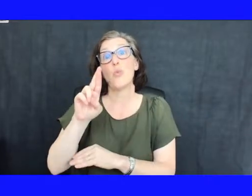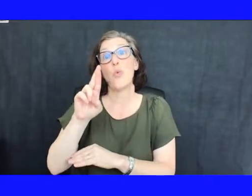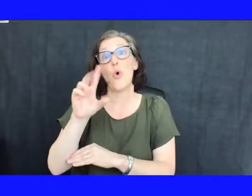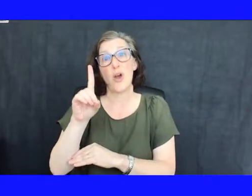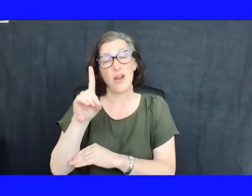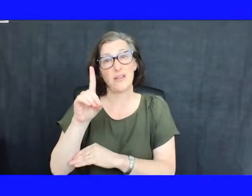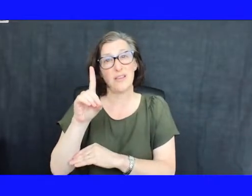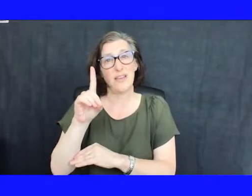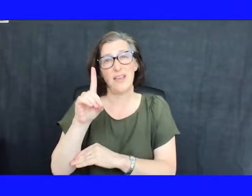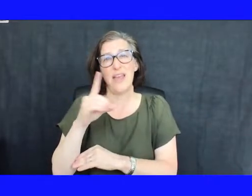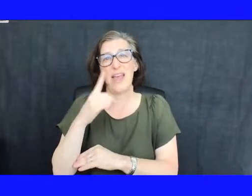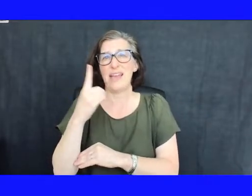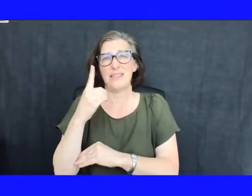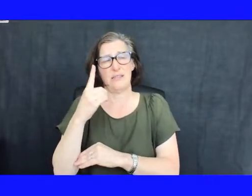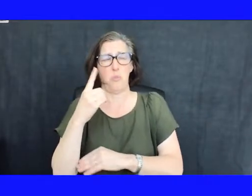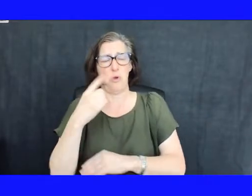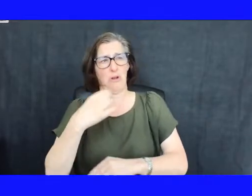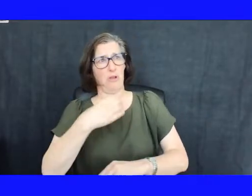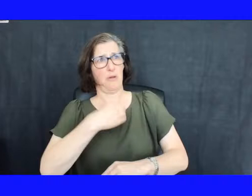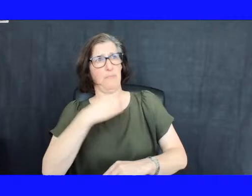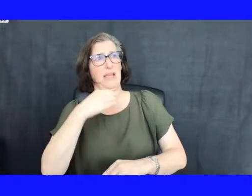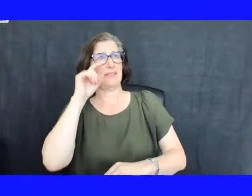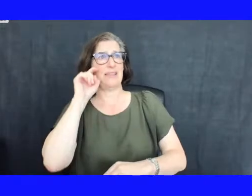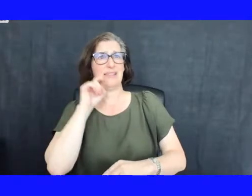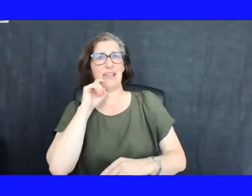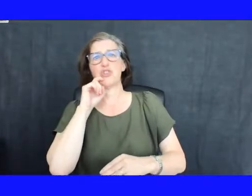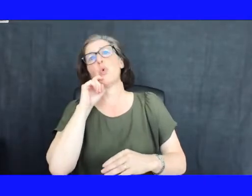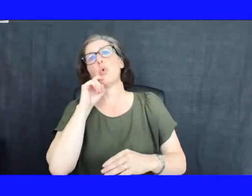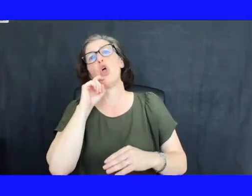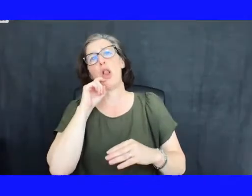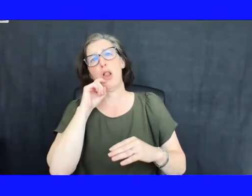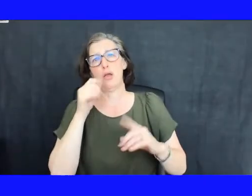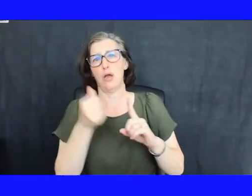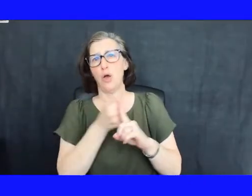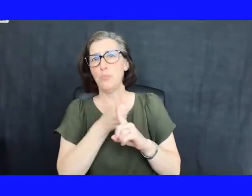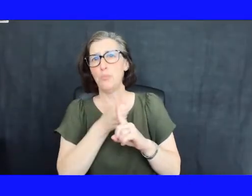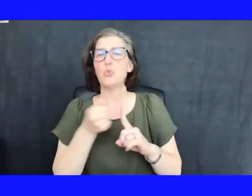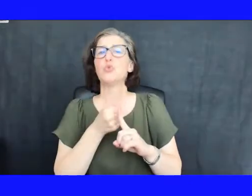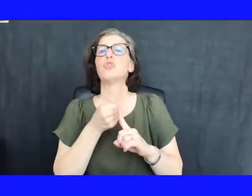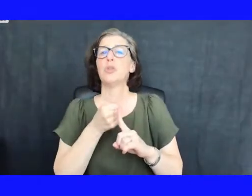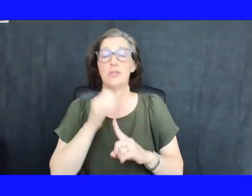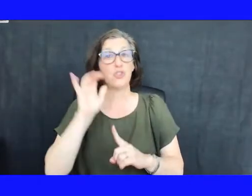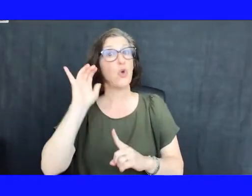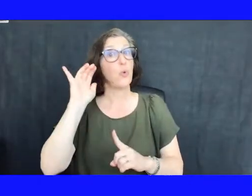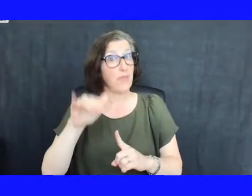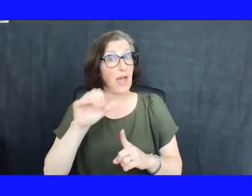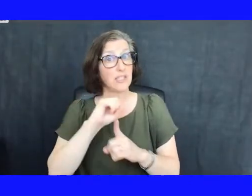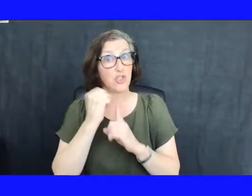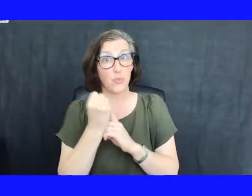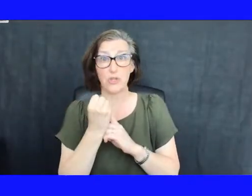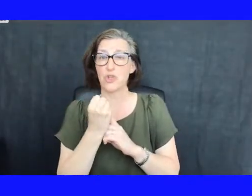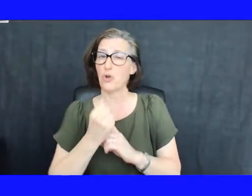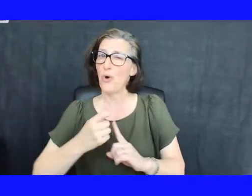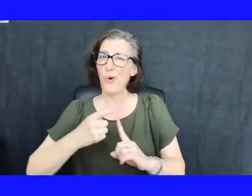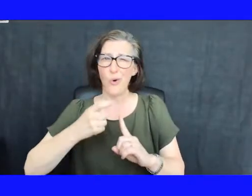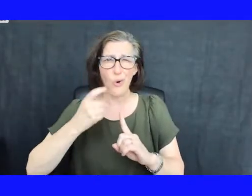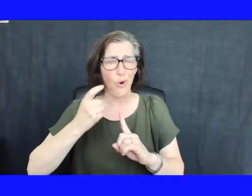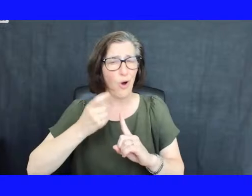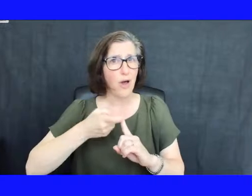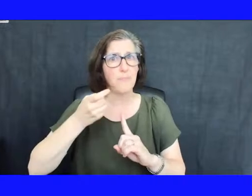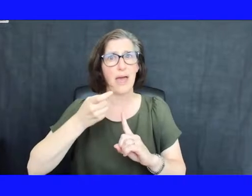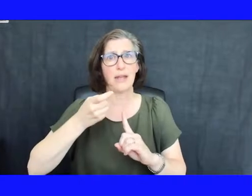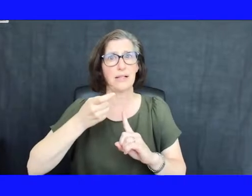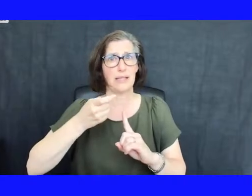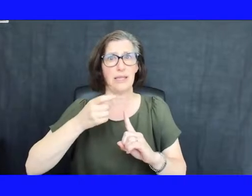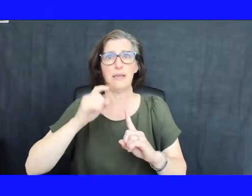has to have an appropriate process for dealing with this, because it does come up. I mean, that's not a justice- trivial yeah. number. No, but that's a justice